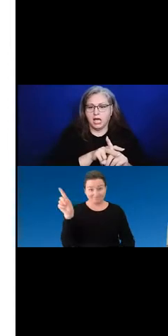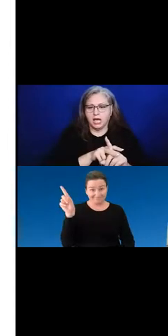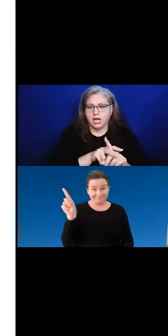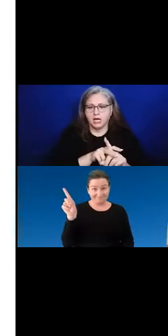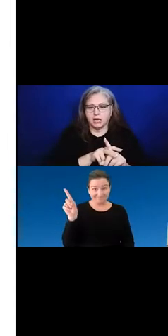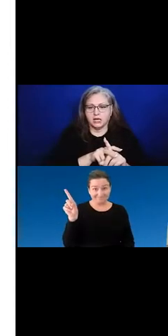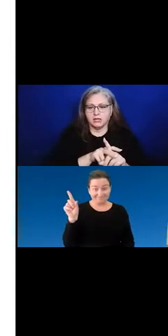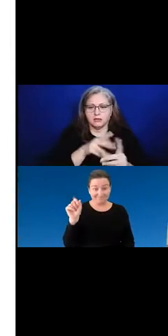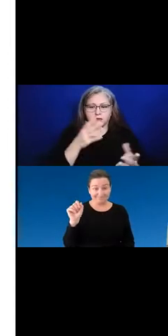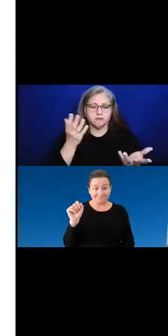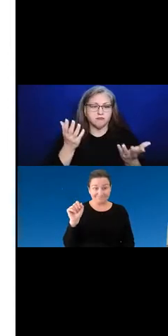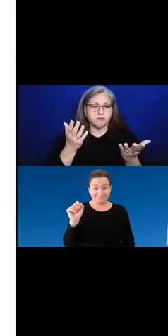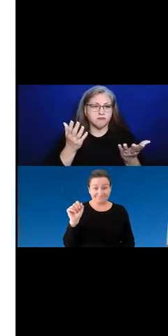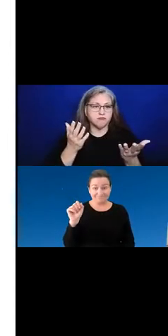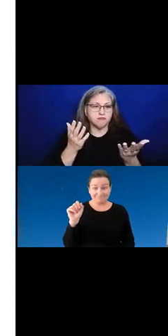Maybe